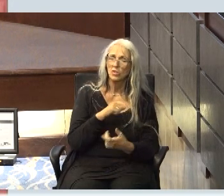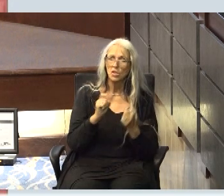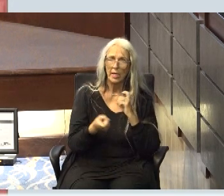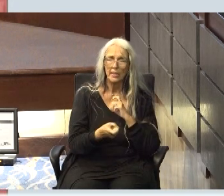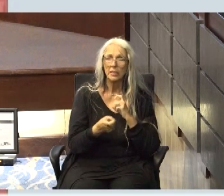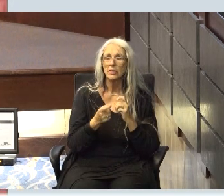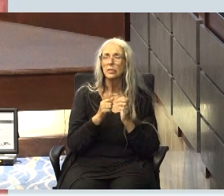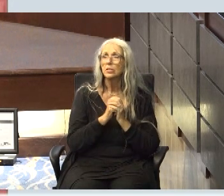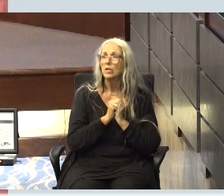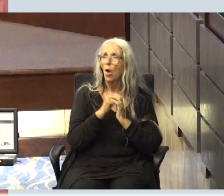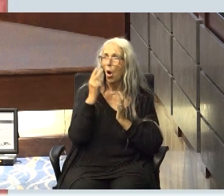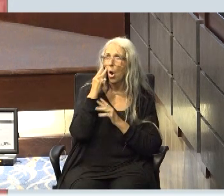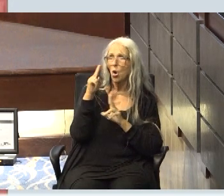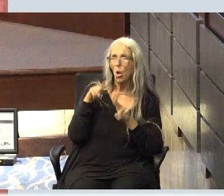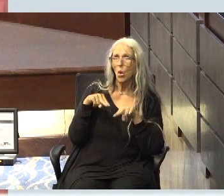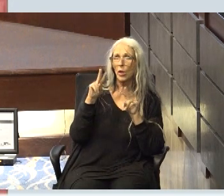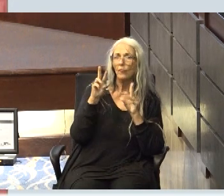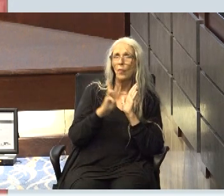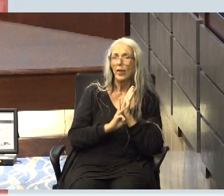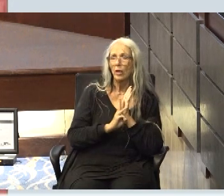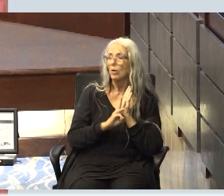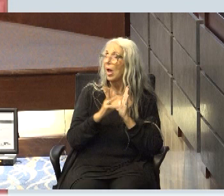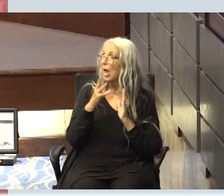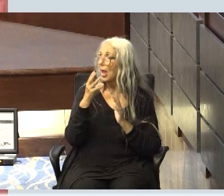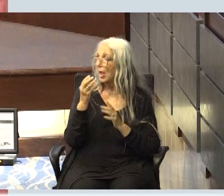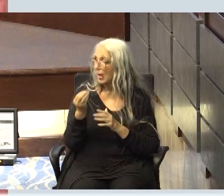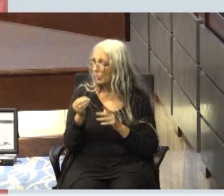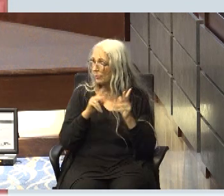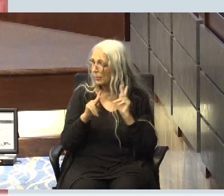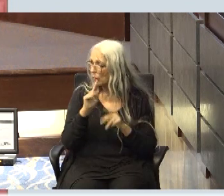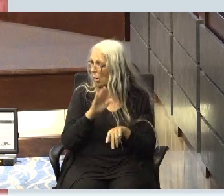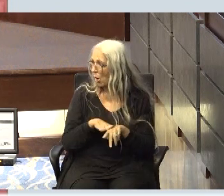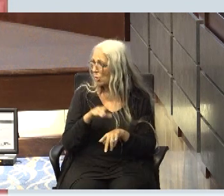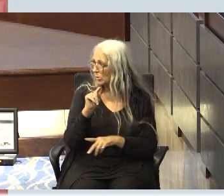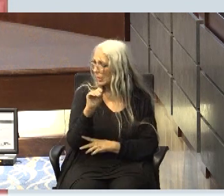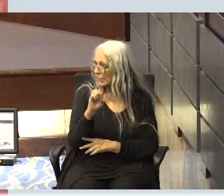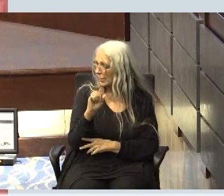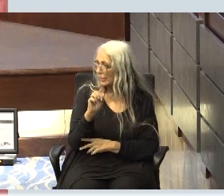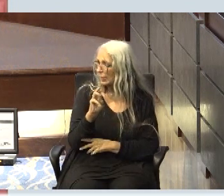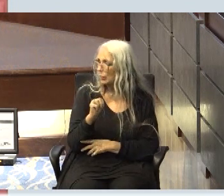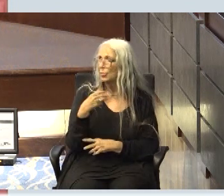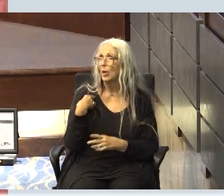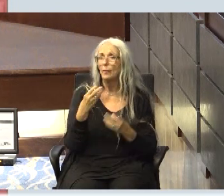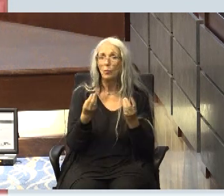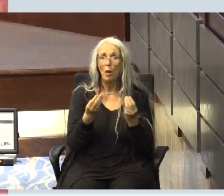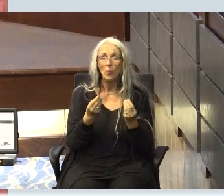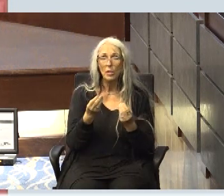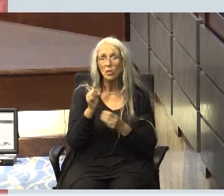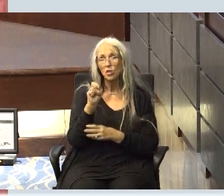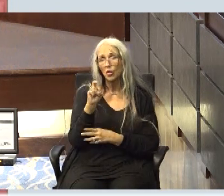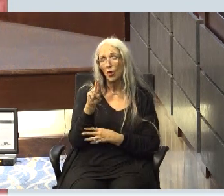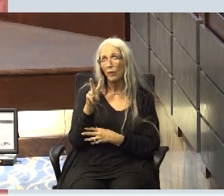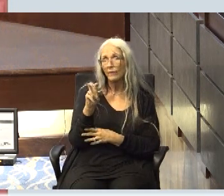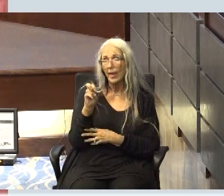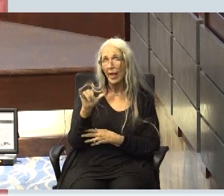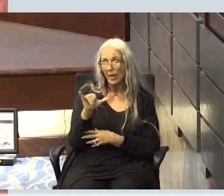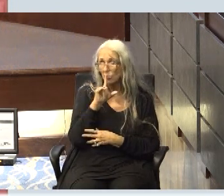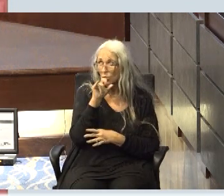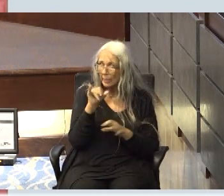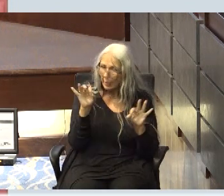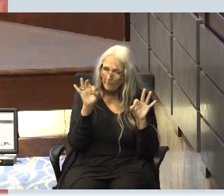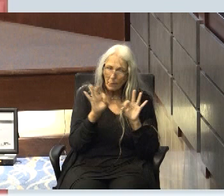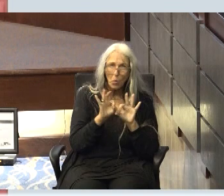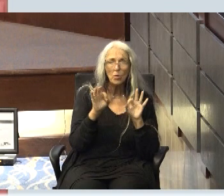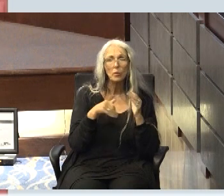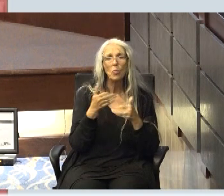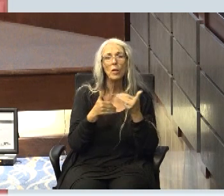In addition, folks that we have on our team, that we want on our team, we've got a property survey that's crucial to this whole process.